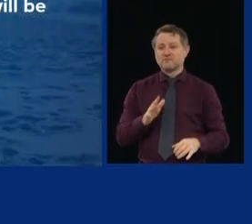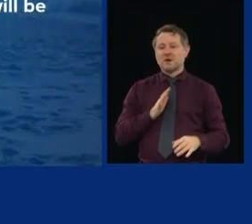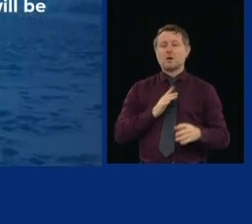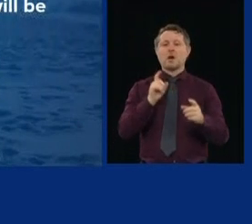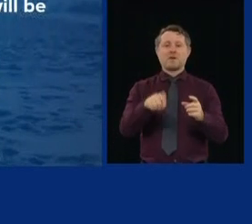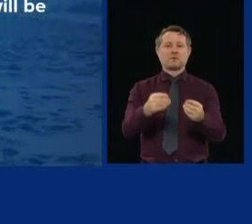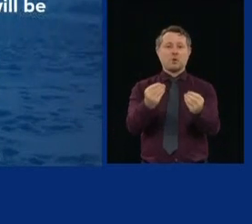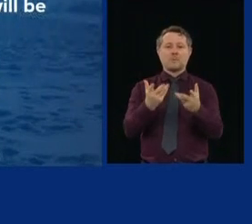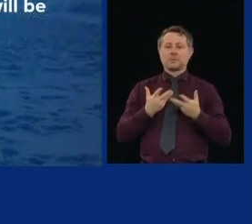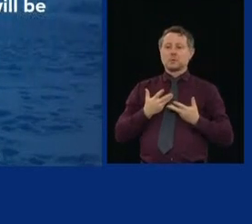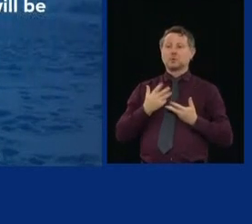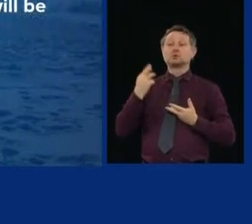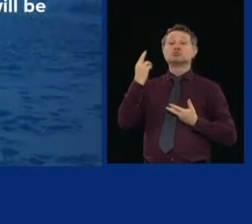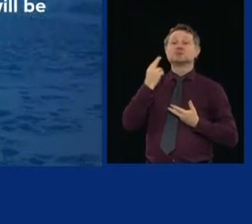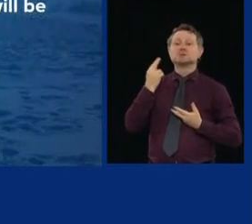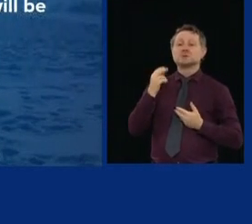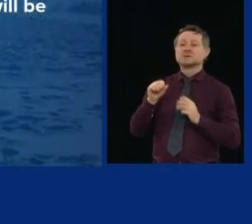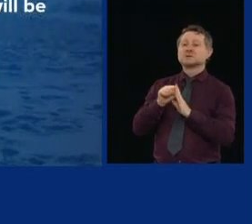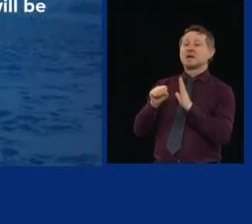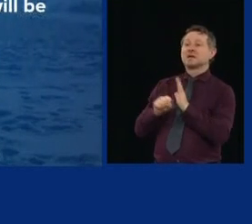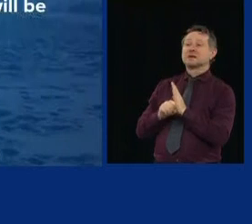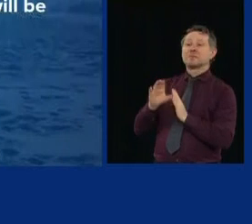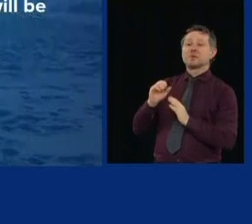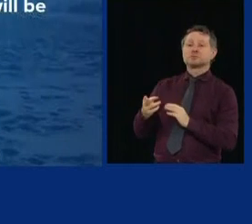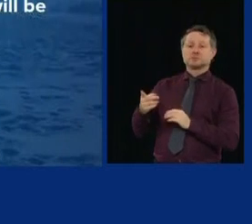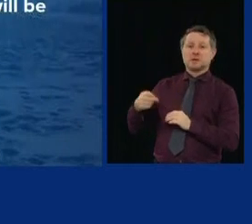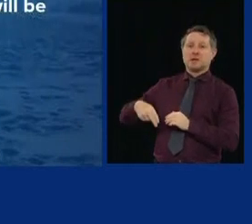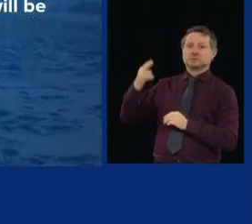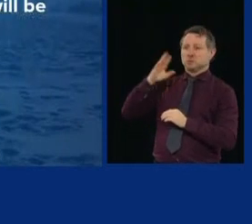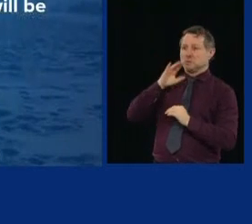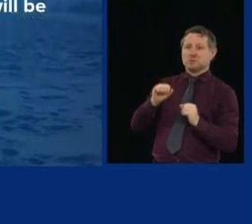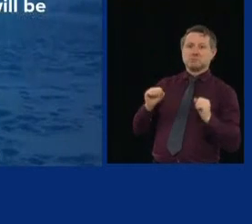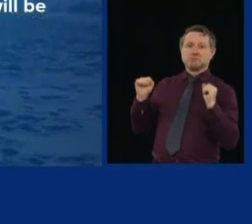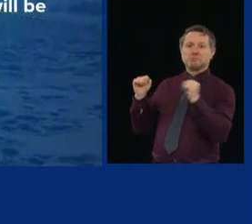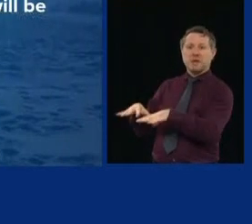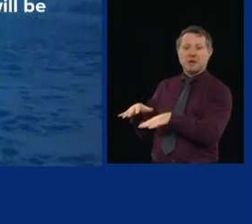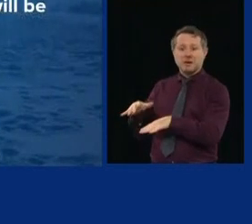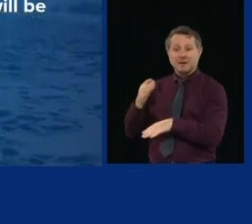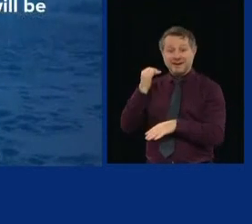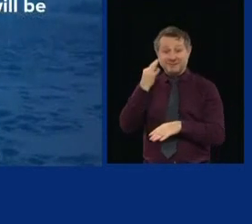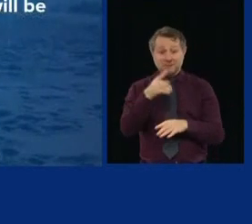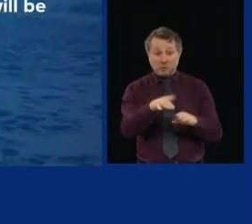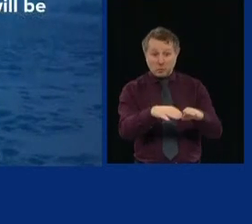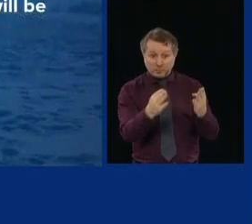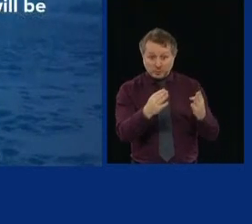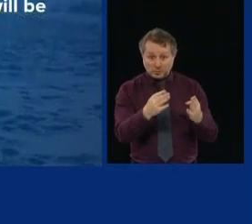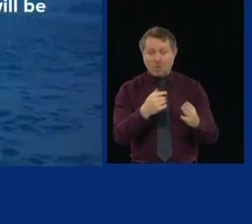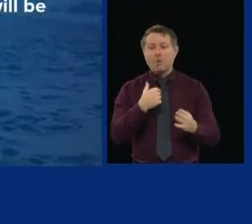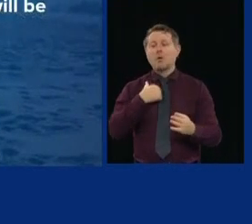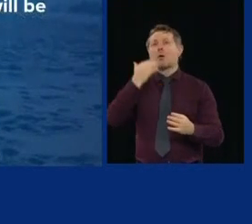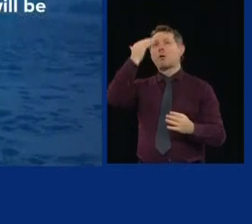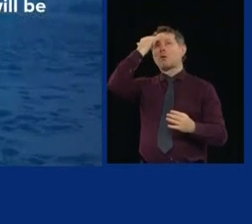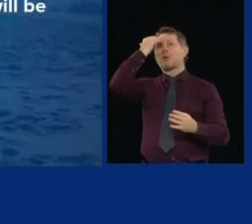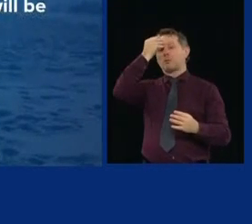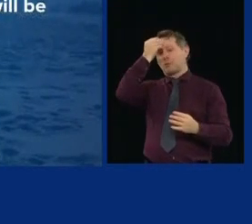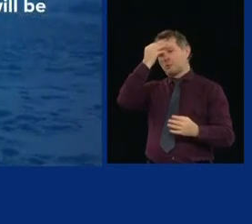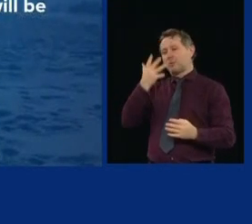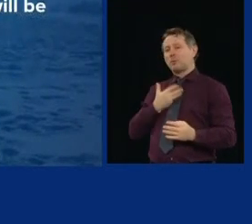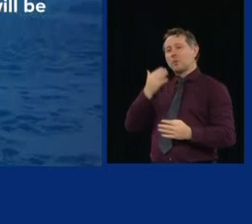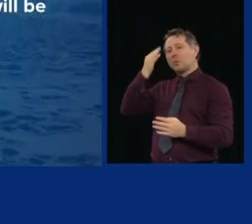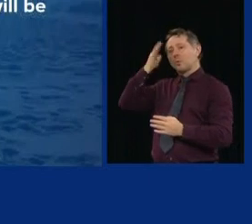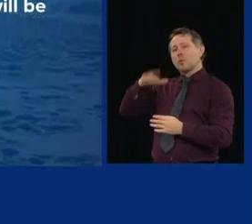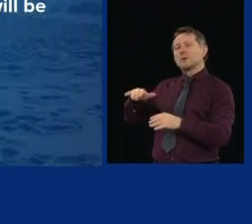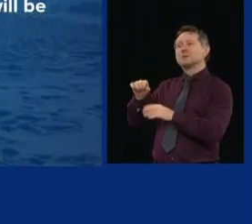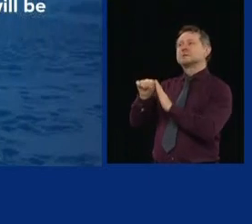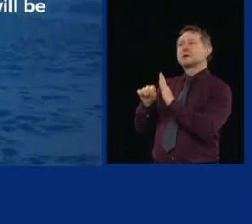in that area. If they do open beaches, we need to know that also, just to understand the flow, the traffic, and where we